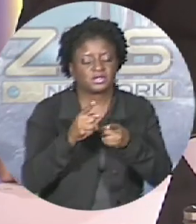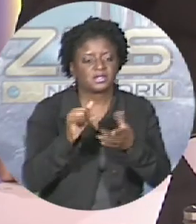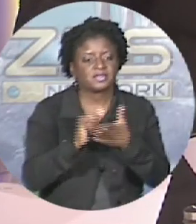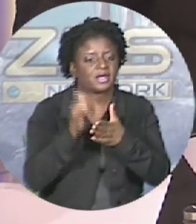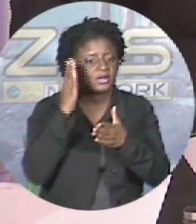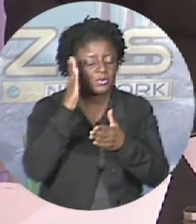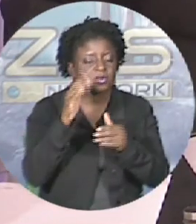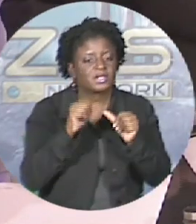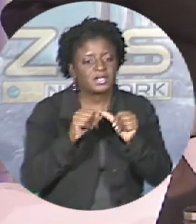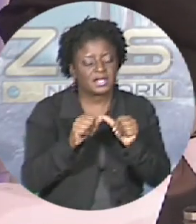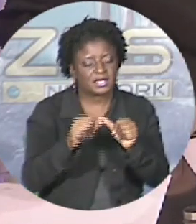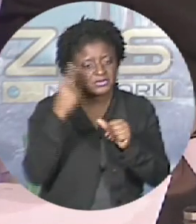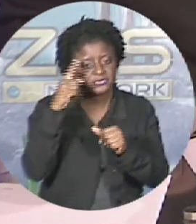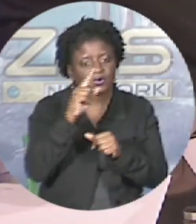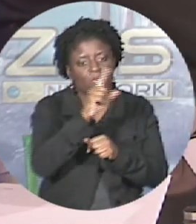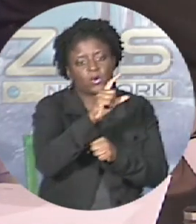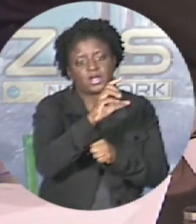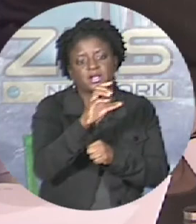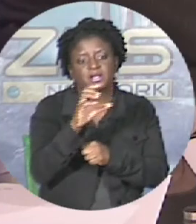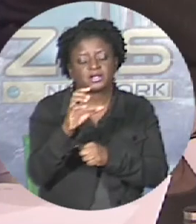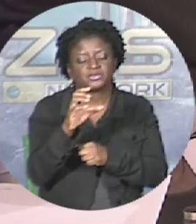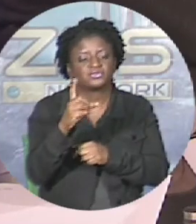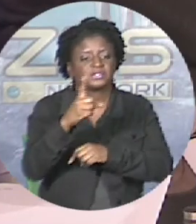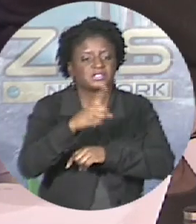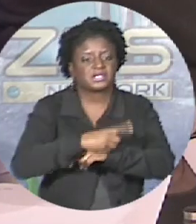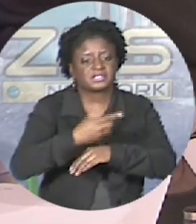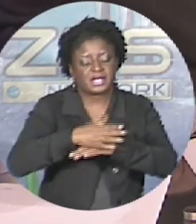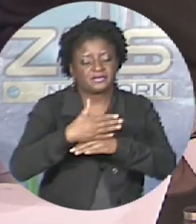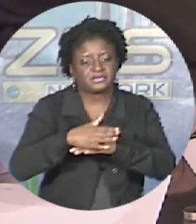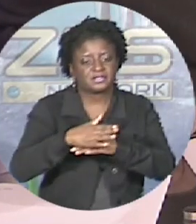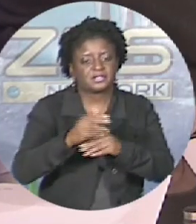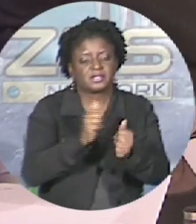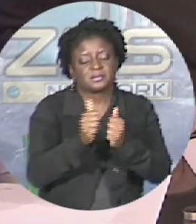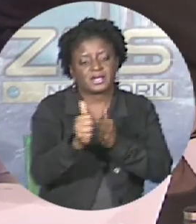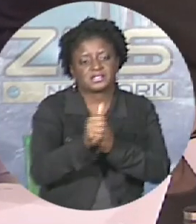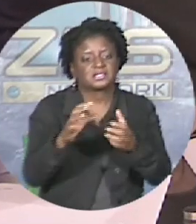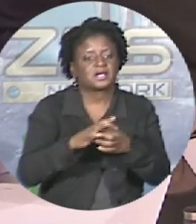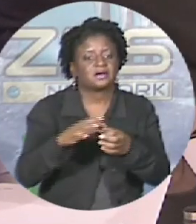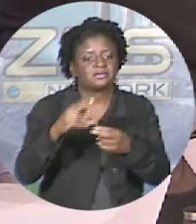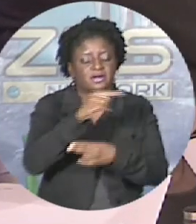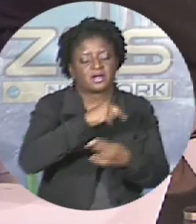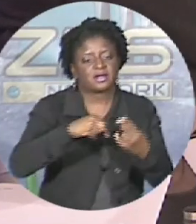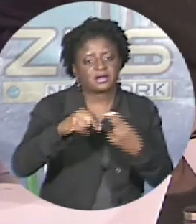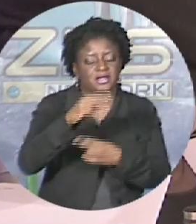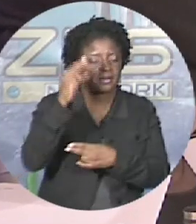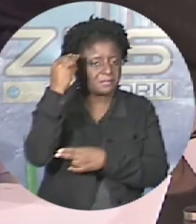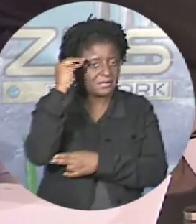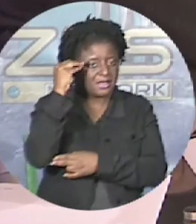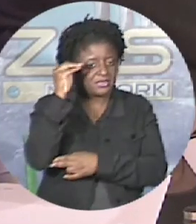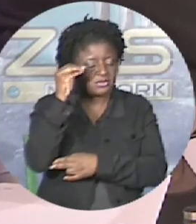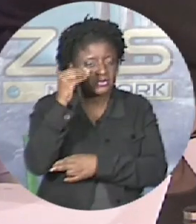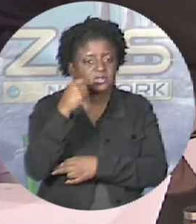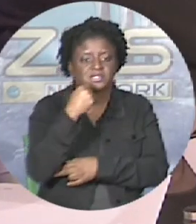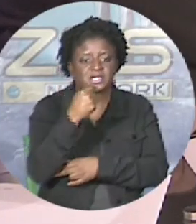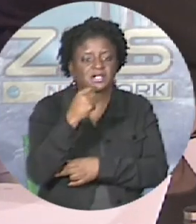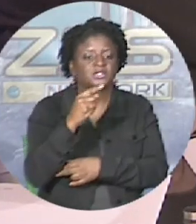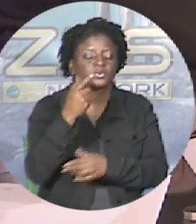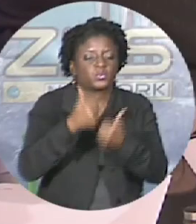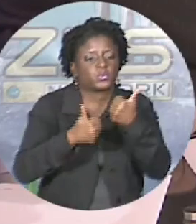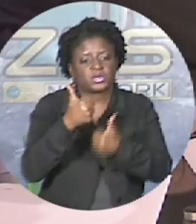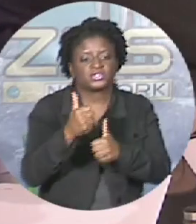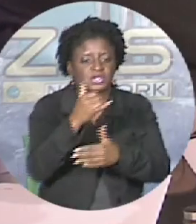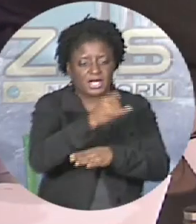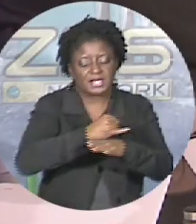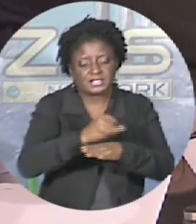of that monster storm called Matthew. Leading off tonight, Clint Watson tells us what items are included in that order and those which